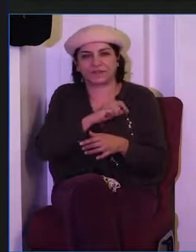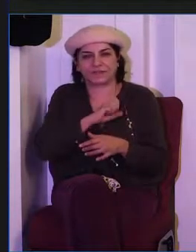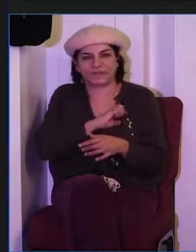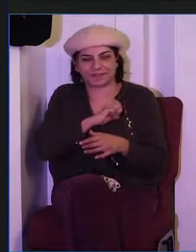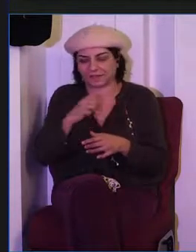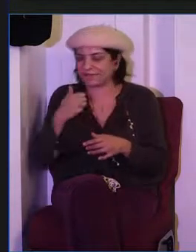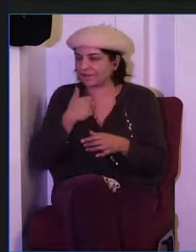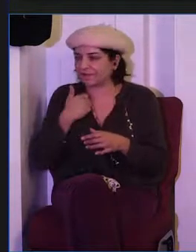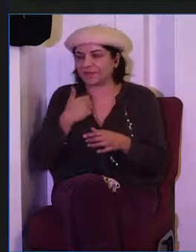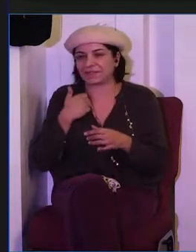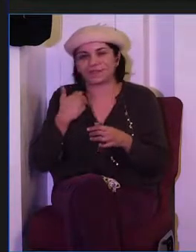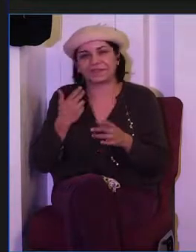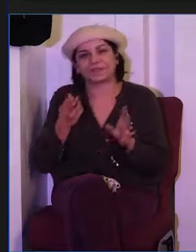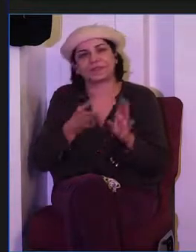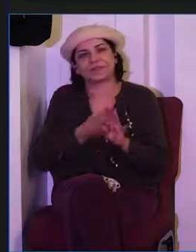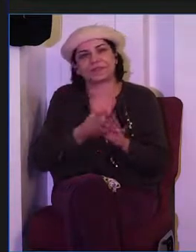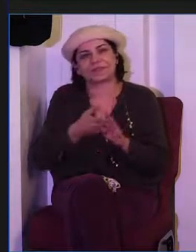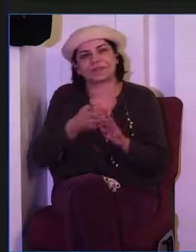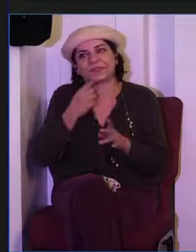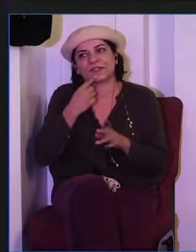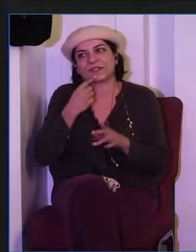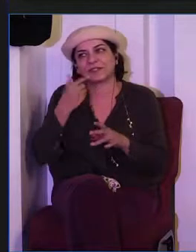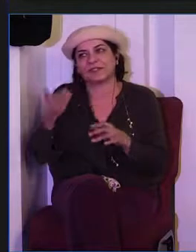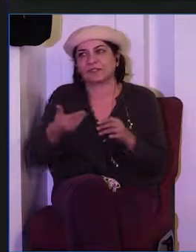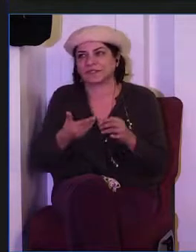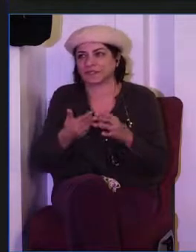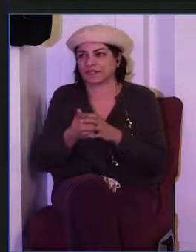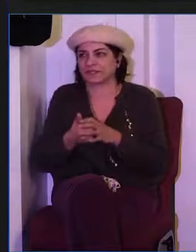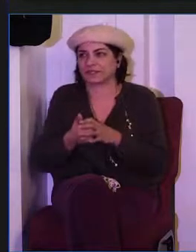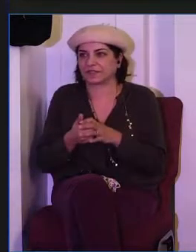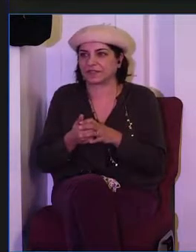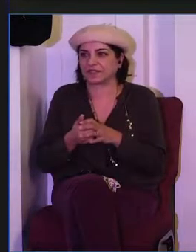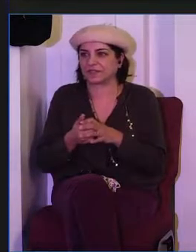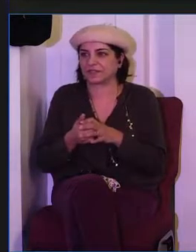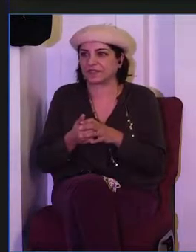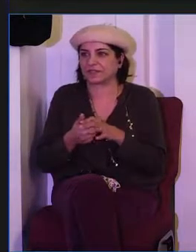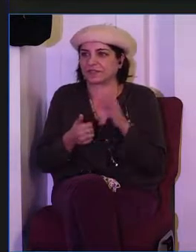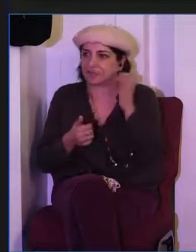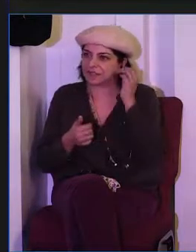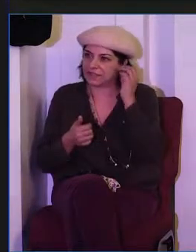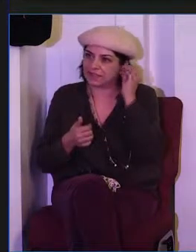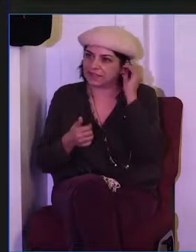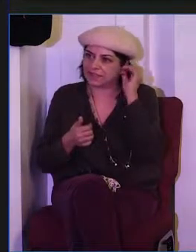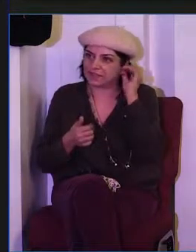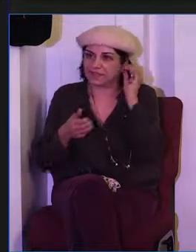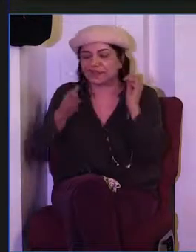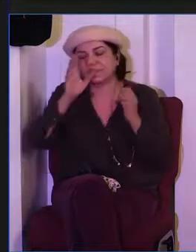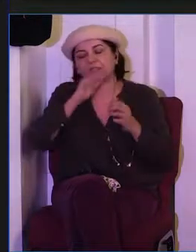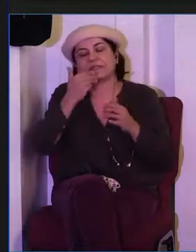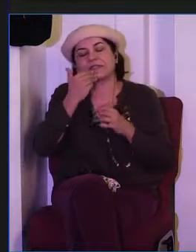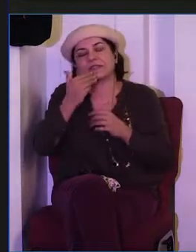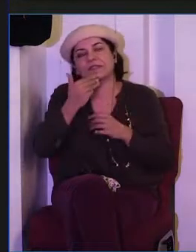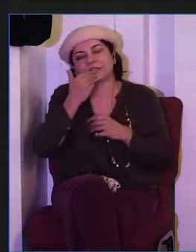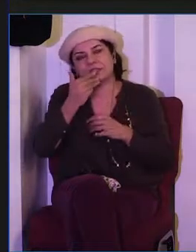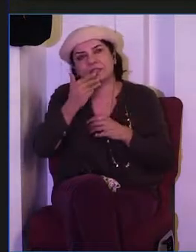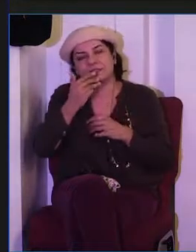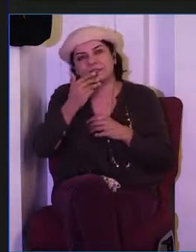to the new folks. Would you let's pray over these, our family. God, thank you